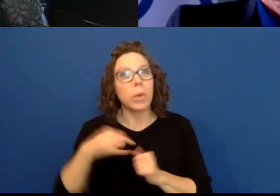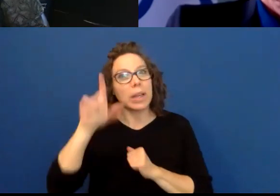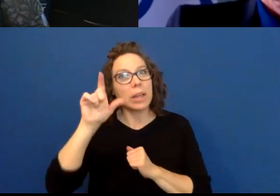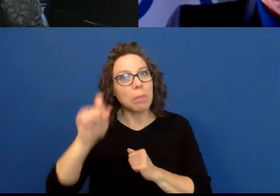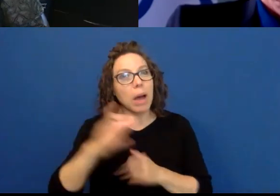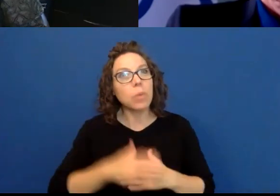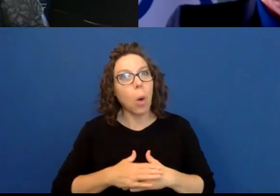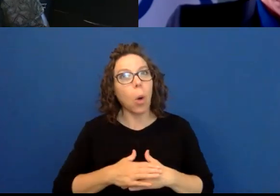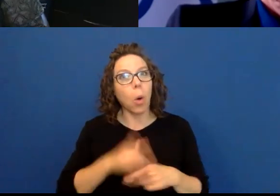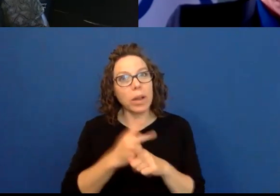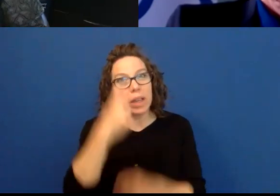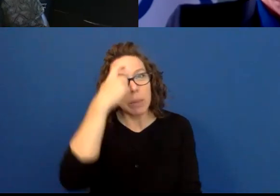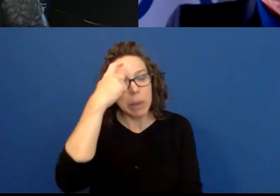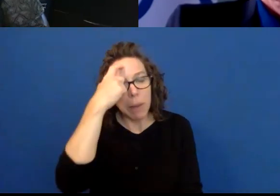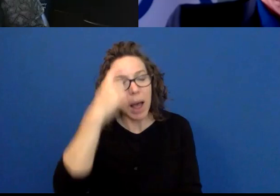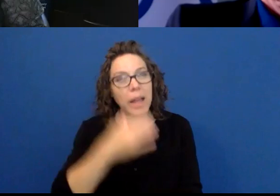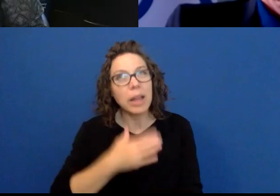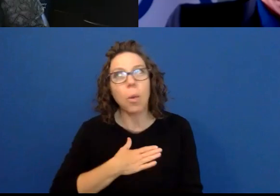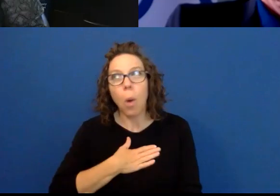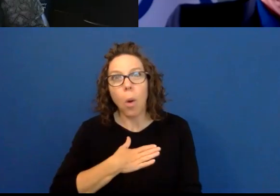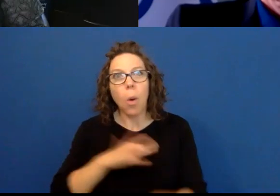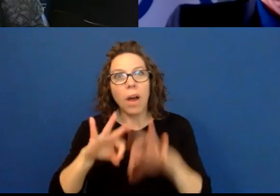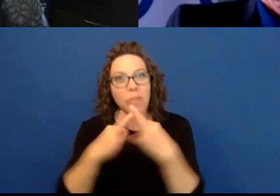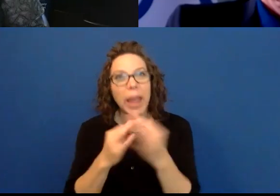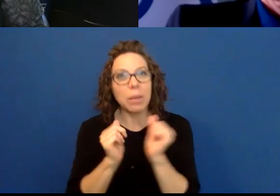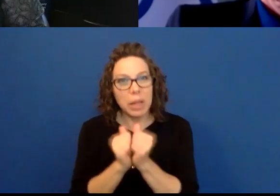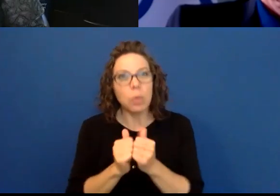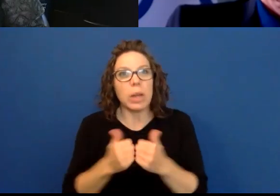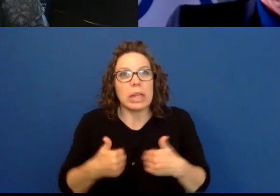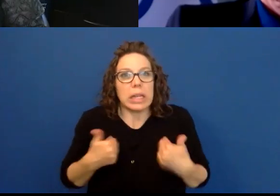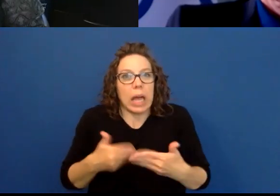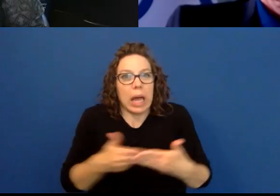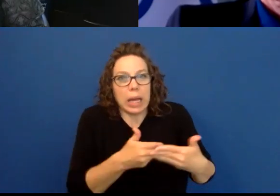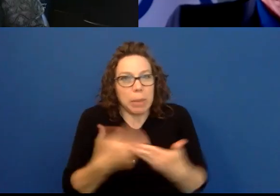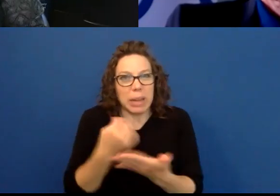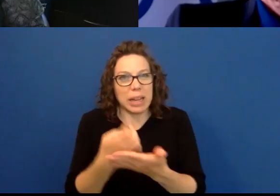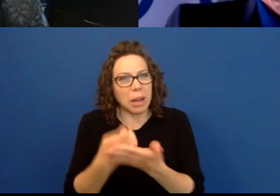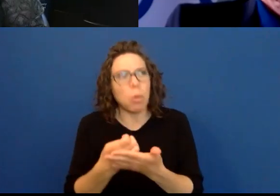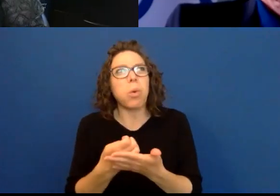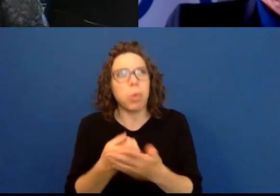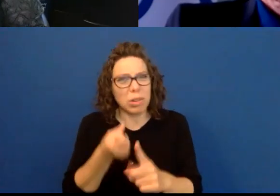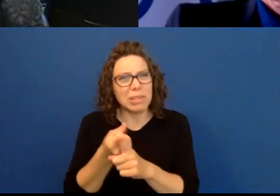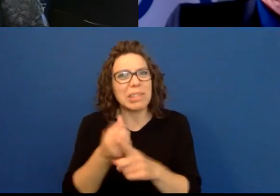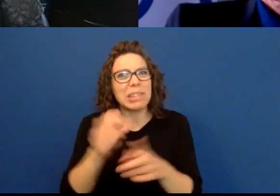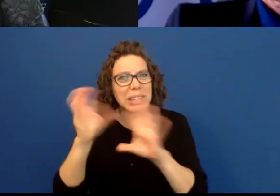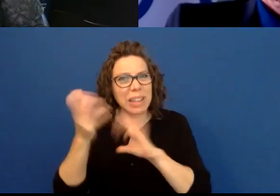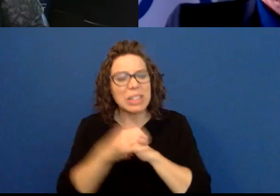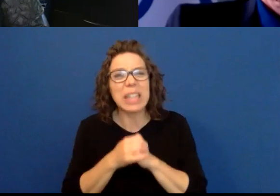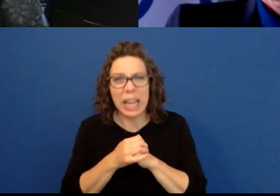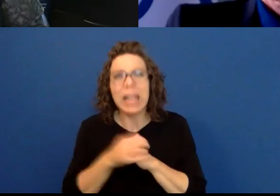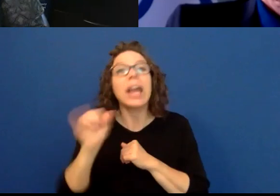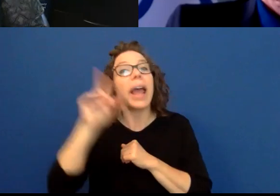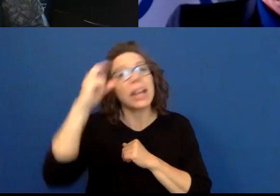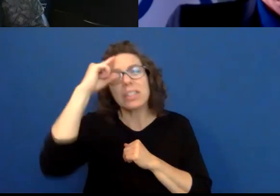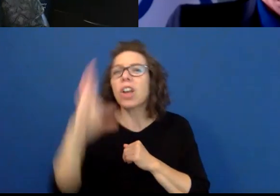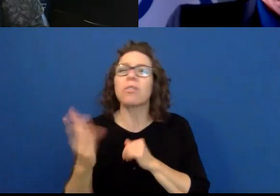devastating this pandemic has been on the families and our economy. But as Illinois Governor J.B. Pritzker has said